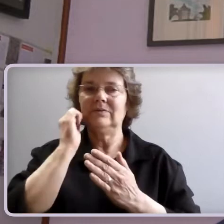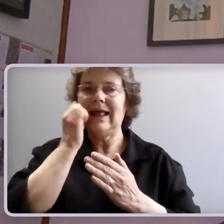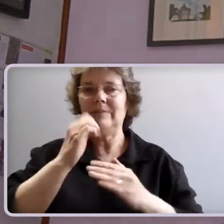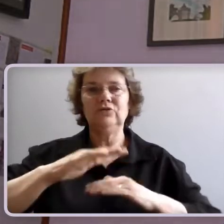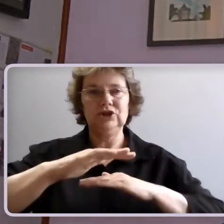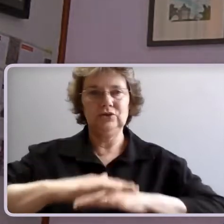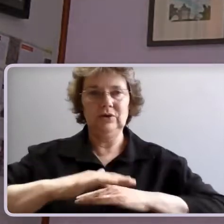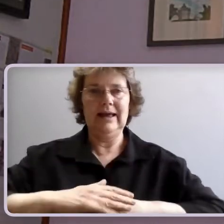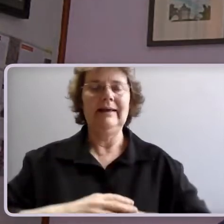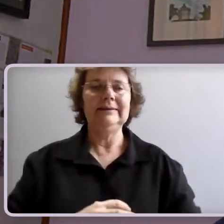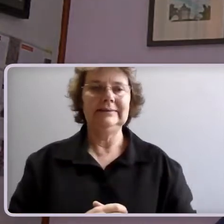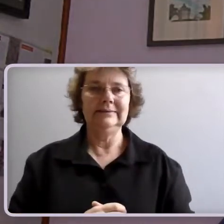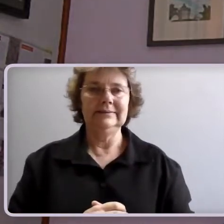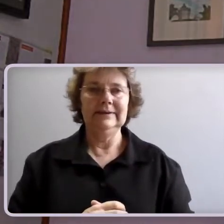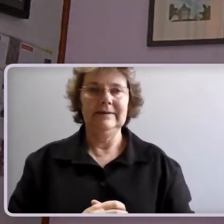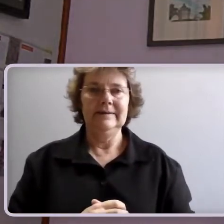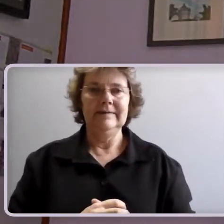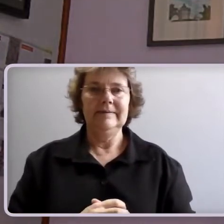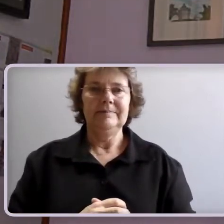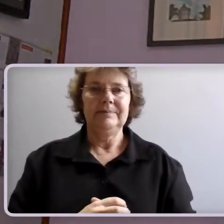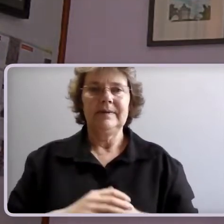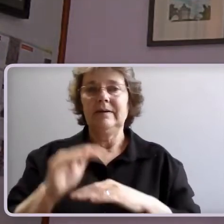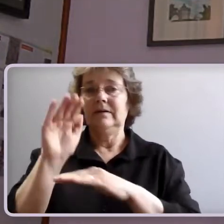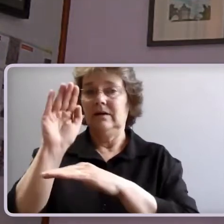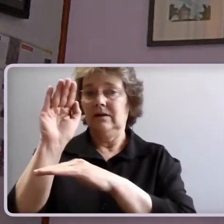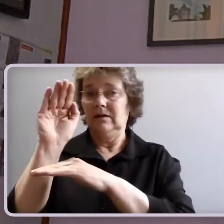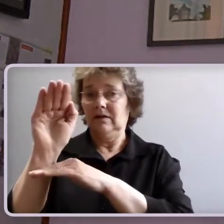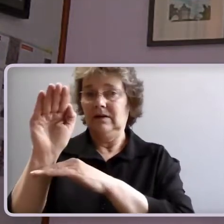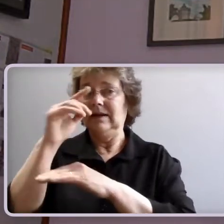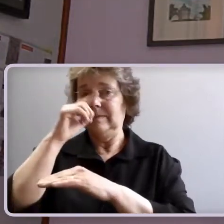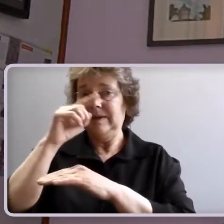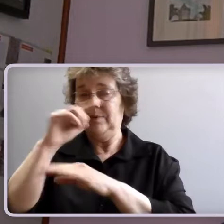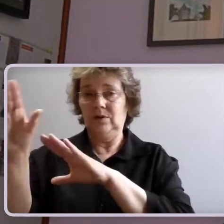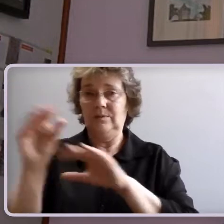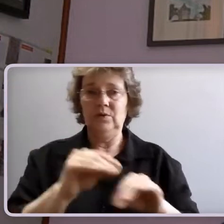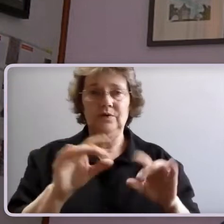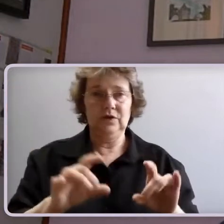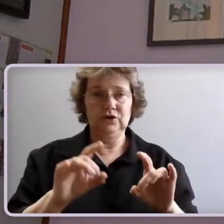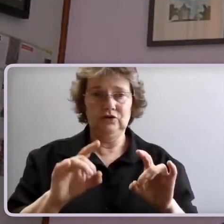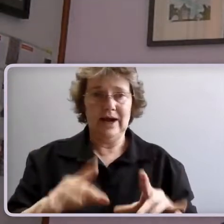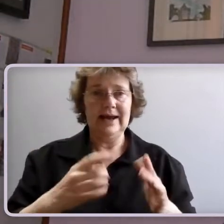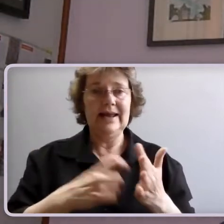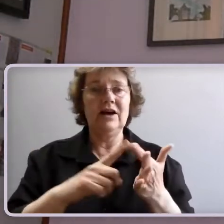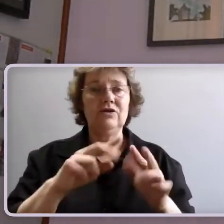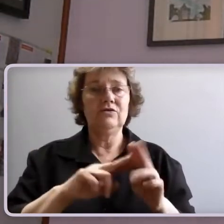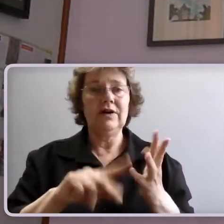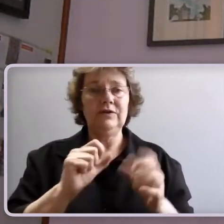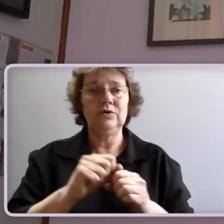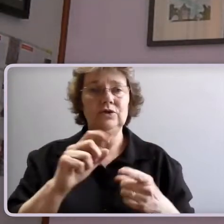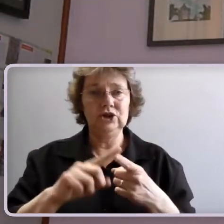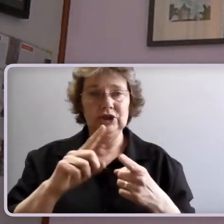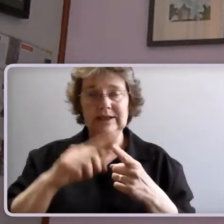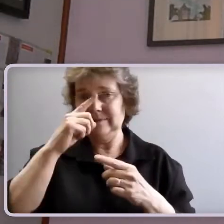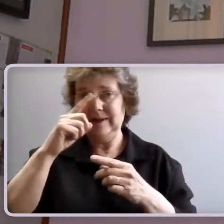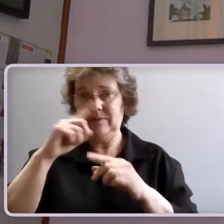Basically, for migrants and refugees, the biggest concern is still trying to waddle